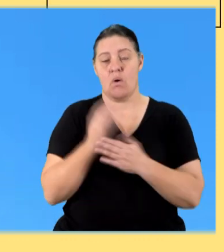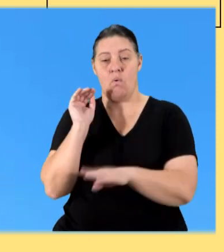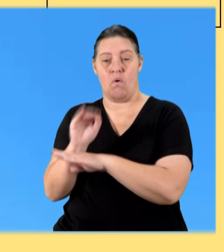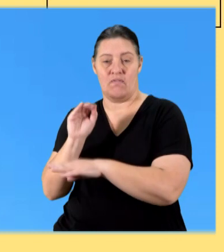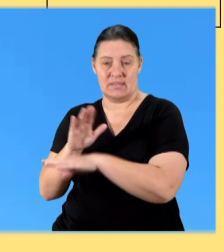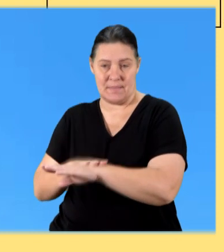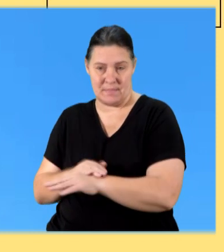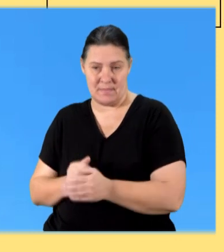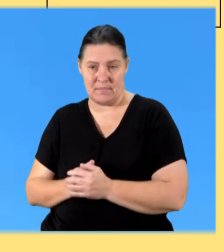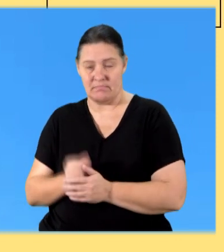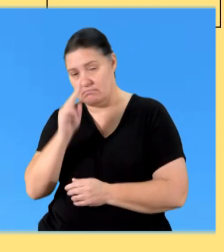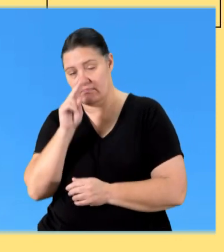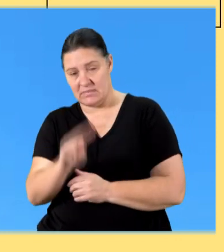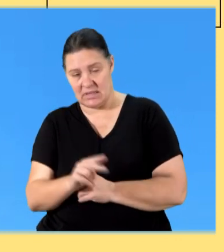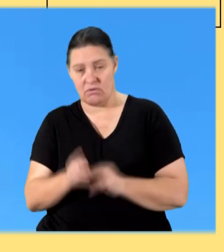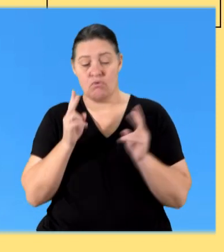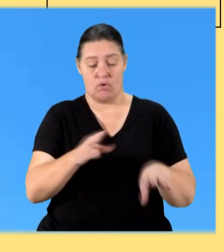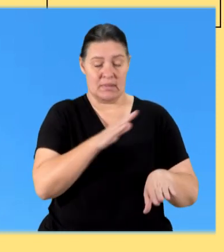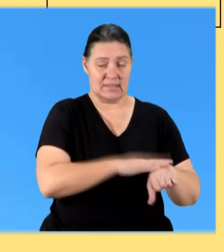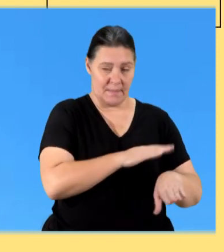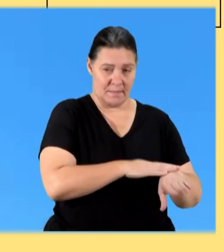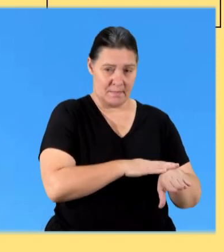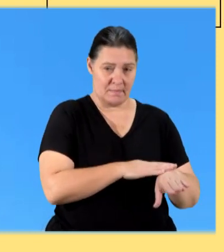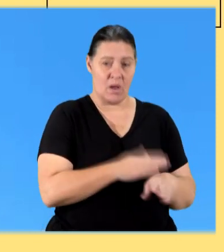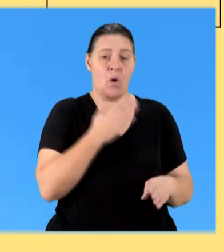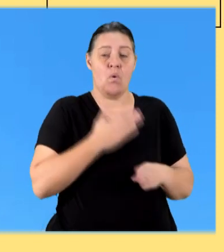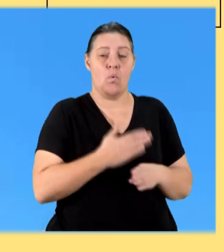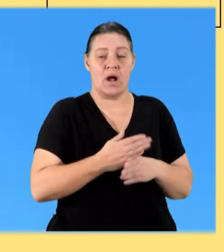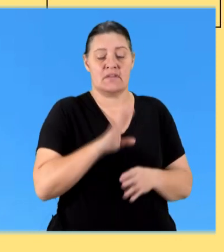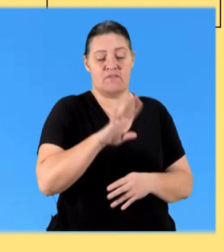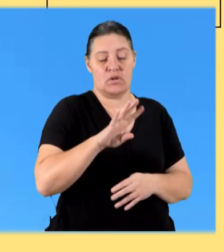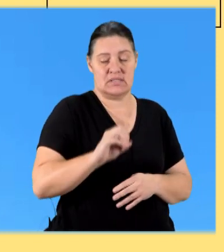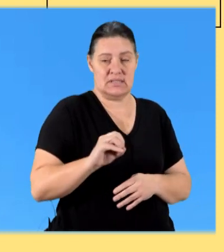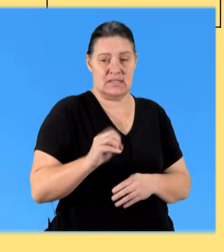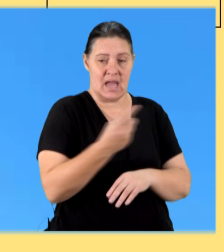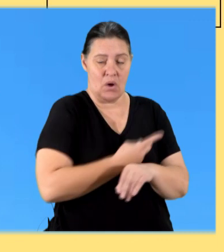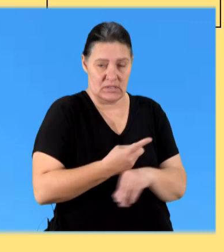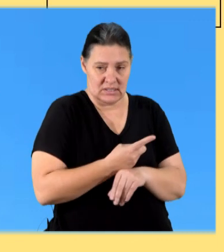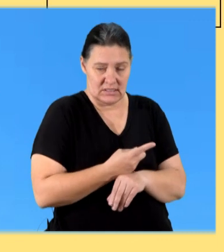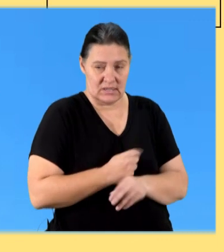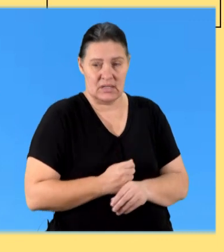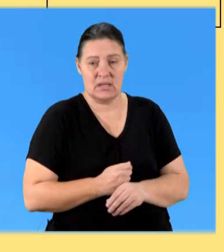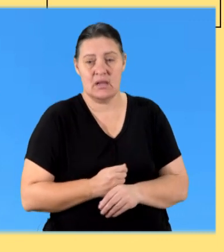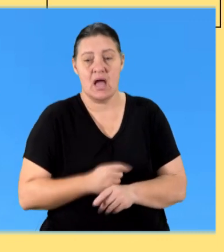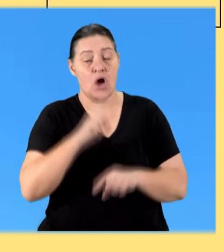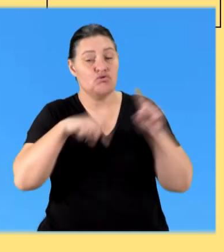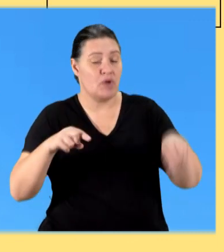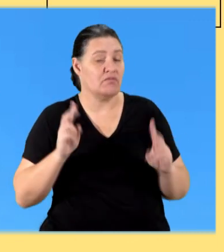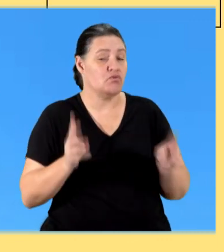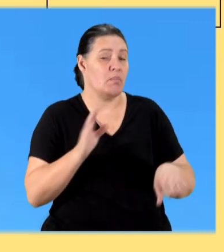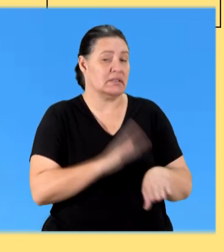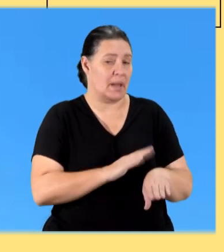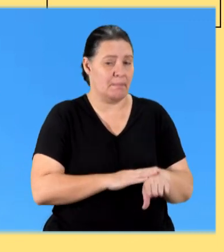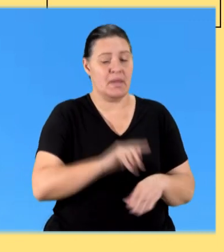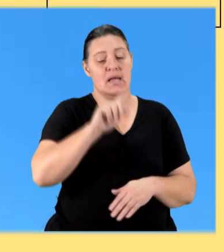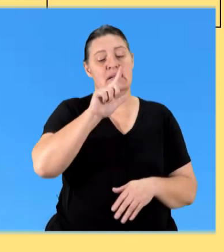overtime. Let's see. In normal time, he has worked 40 hours and the rate for normal time